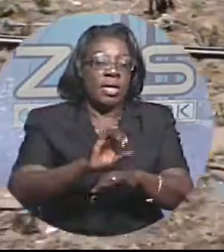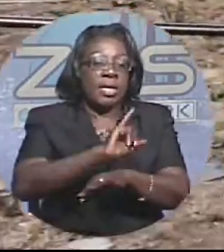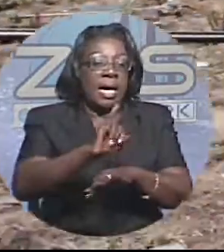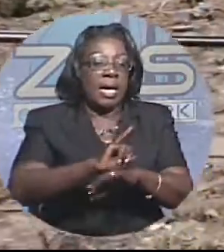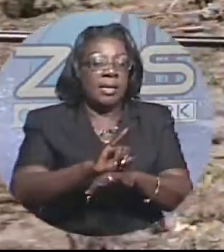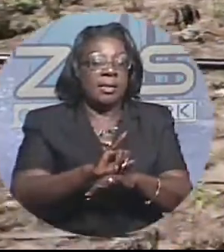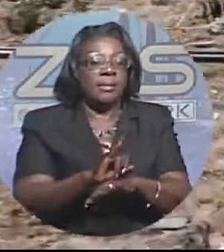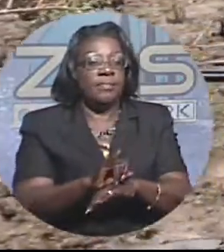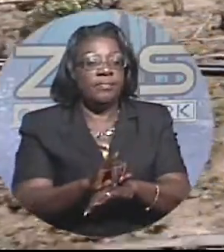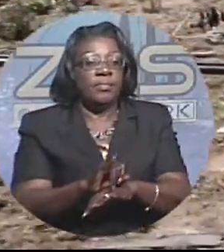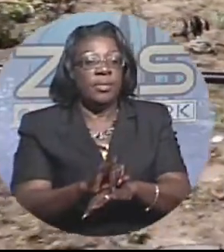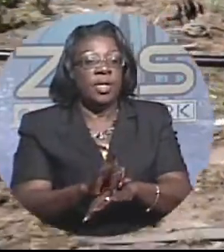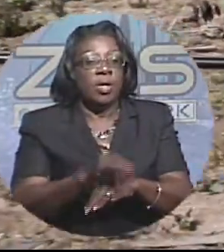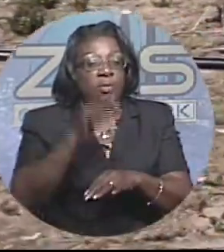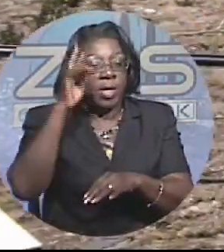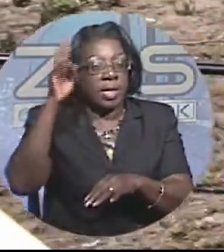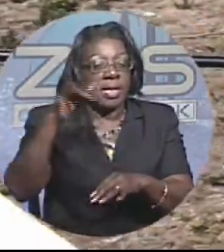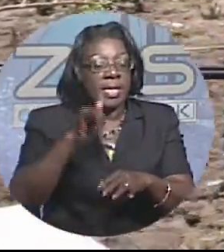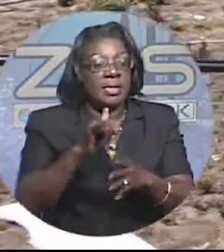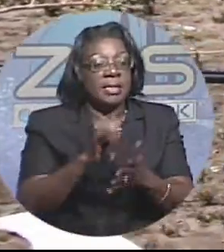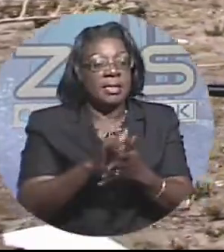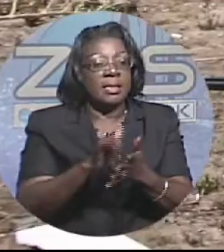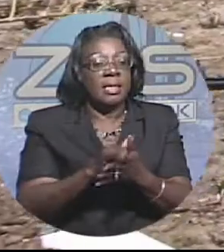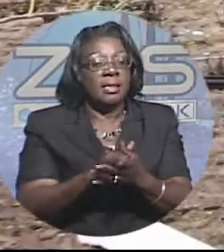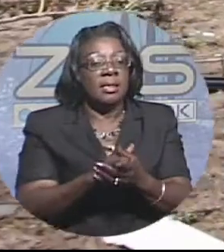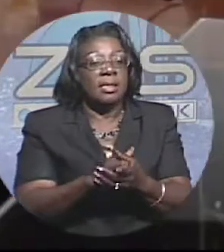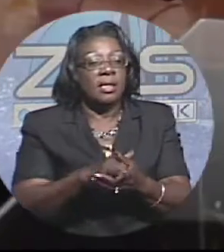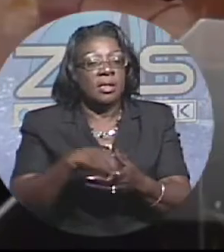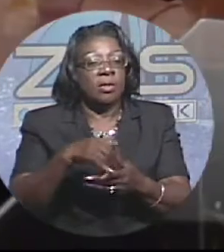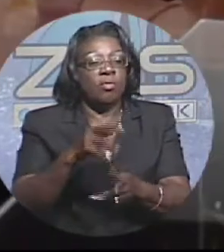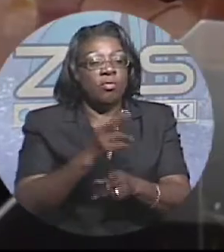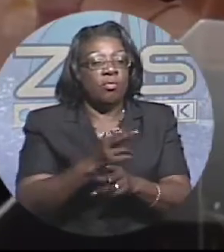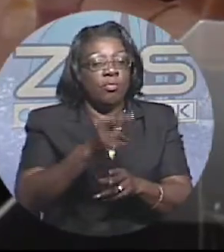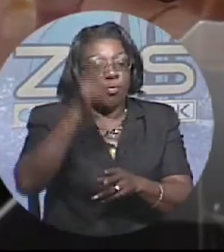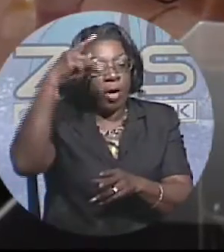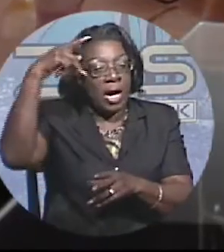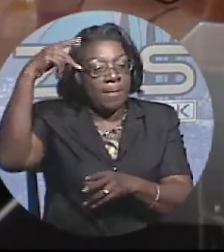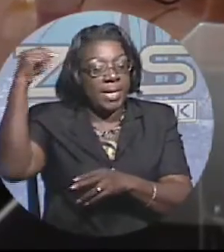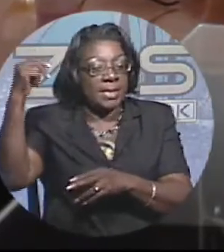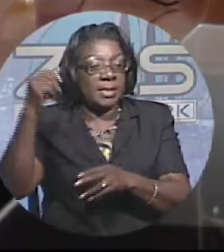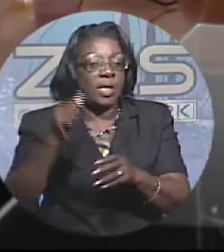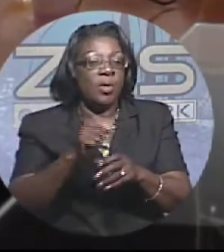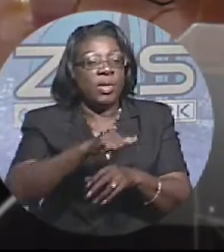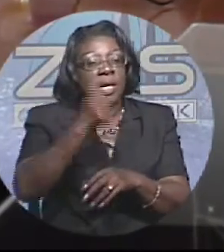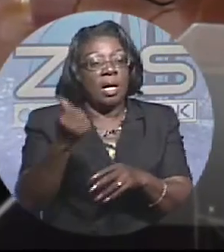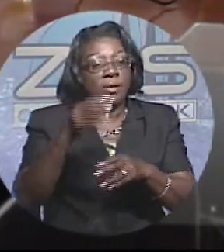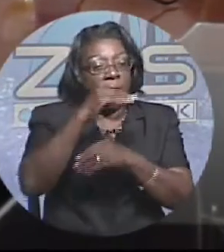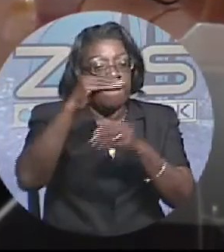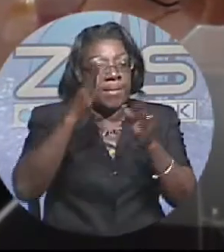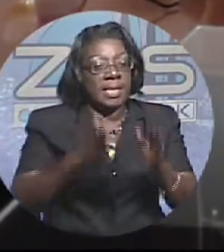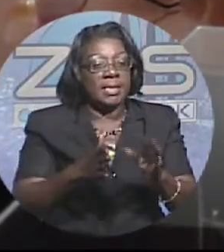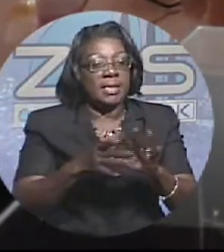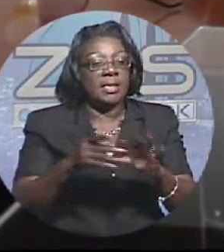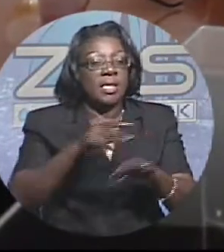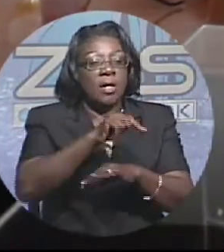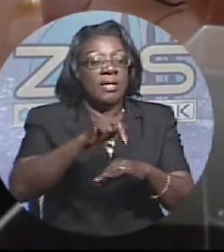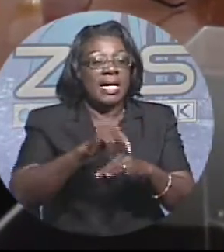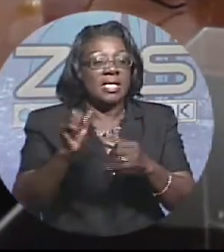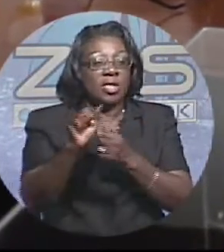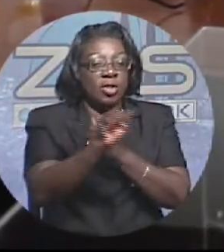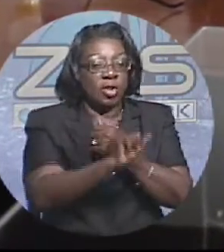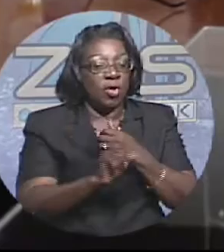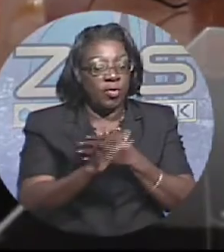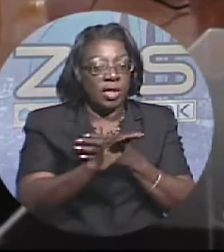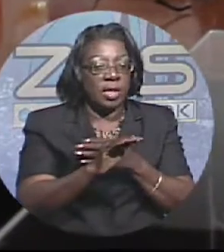Crooked Island. Recognizing that fact, Prime Minister the Right Honorable Perry Christie, along with the Minister of National Security, the Honorable Dr.